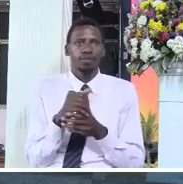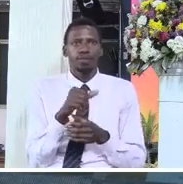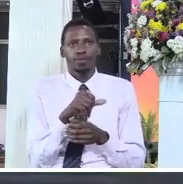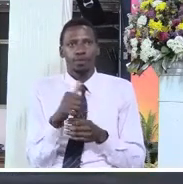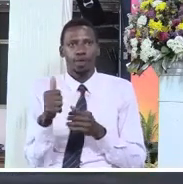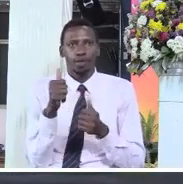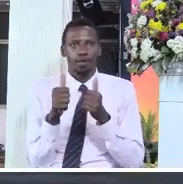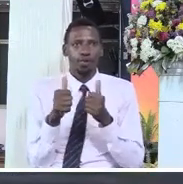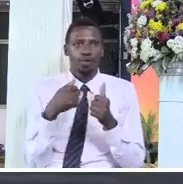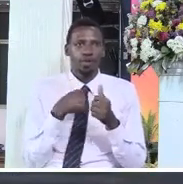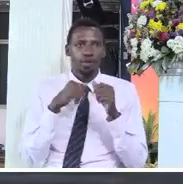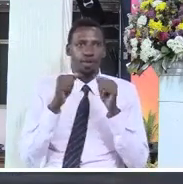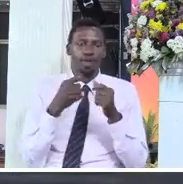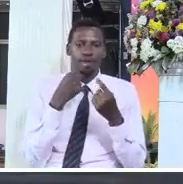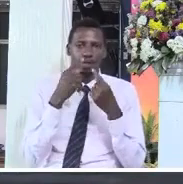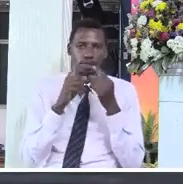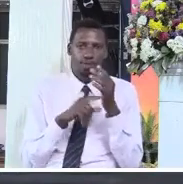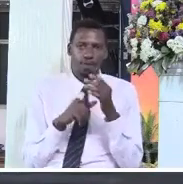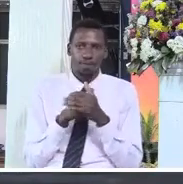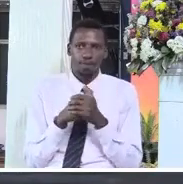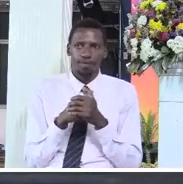would say is